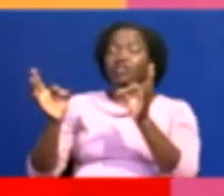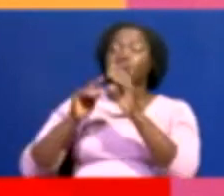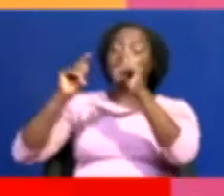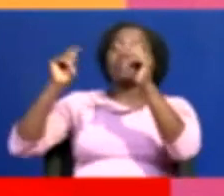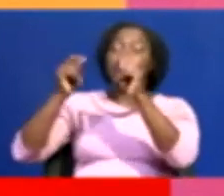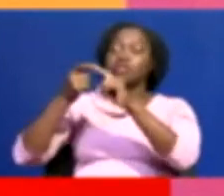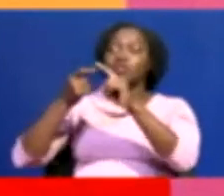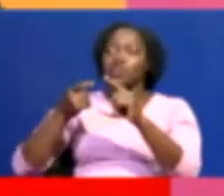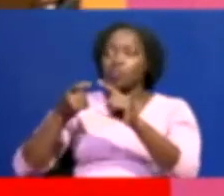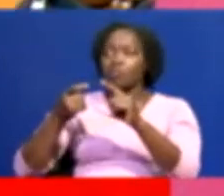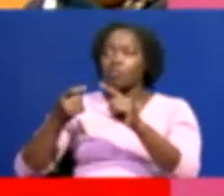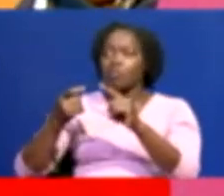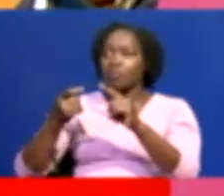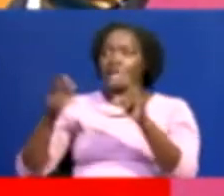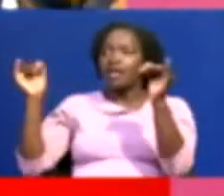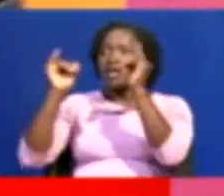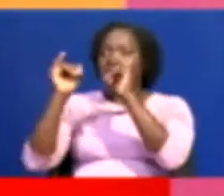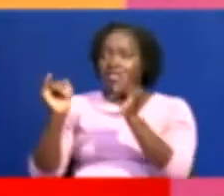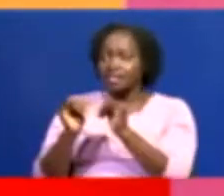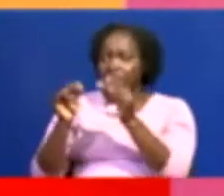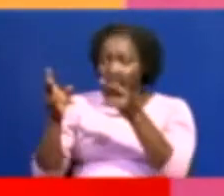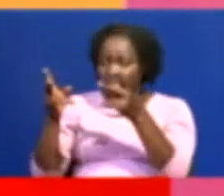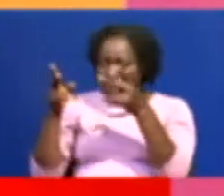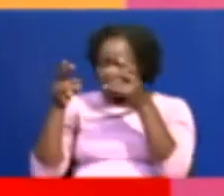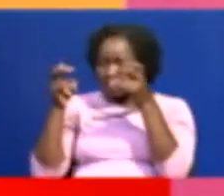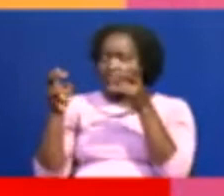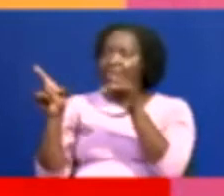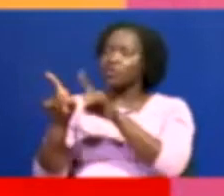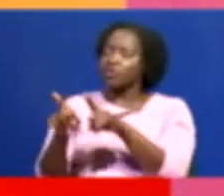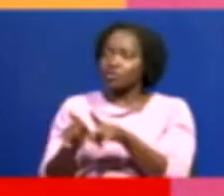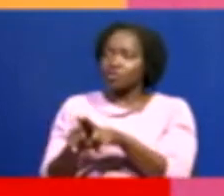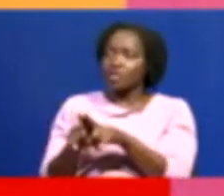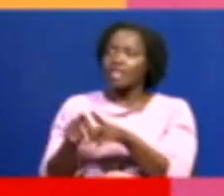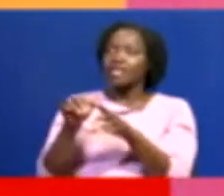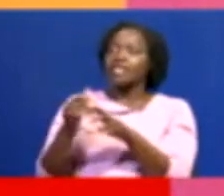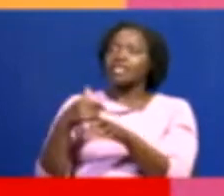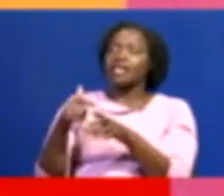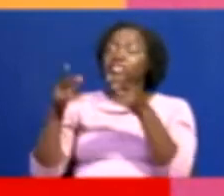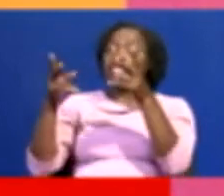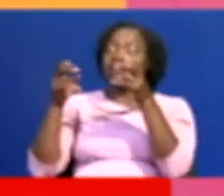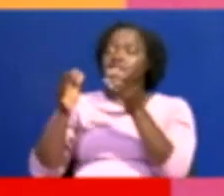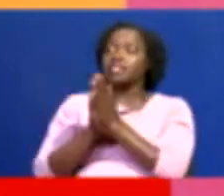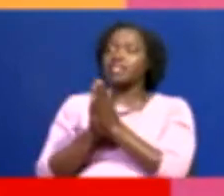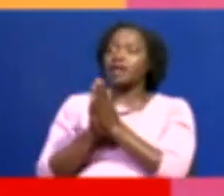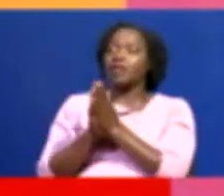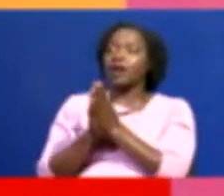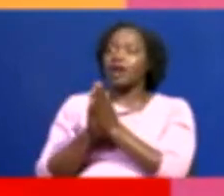from an international perspective as well as in our, as captured in our municipal